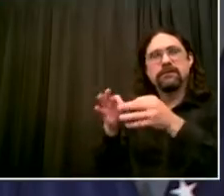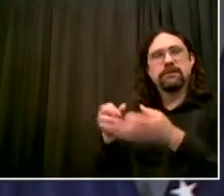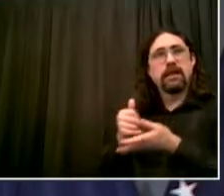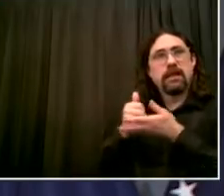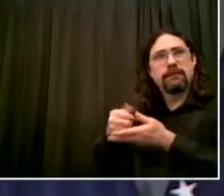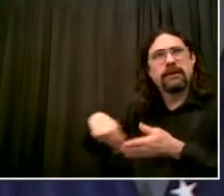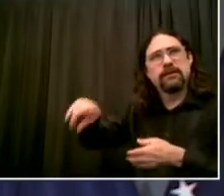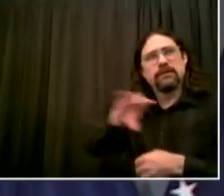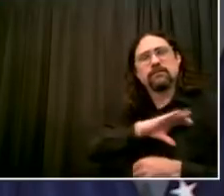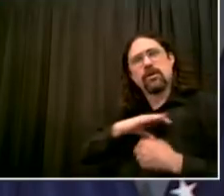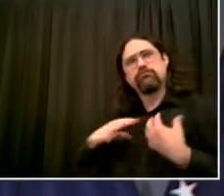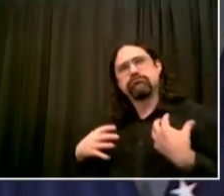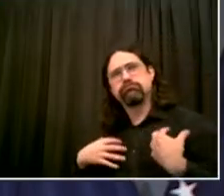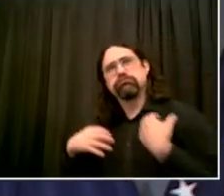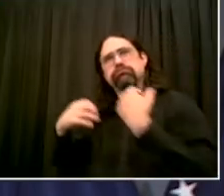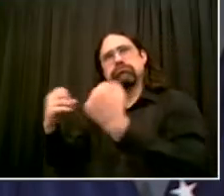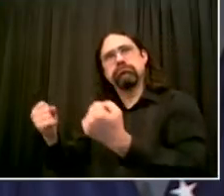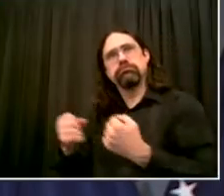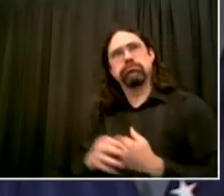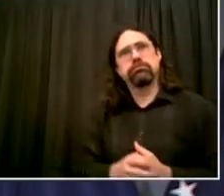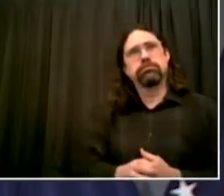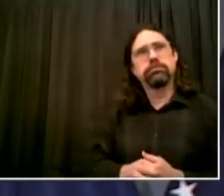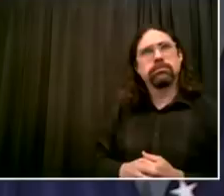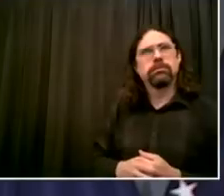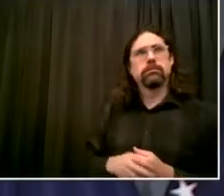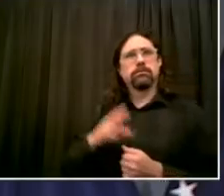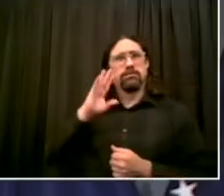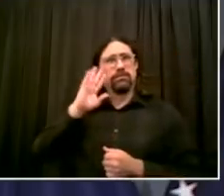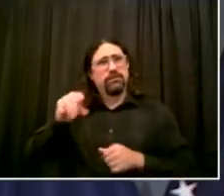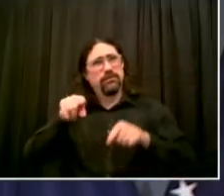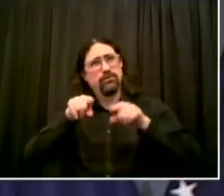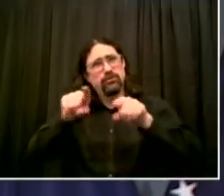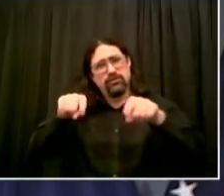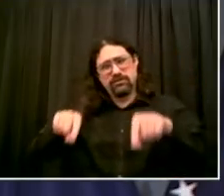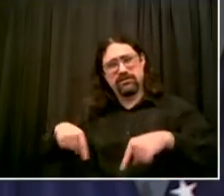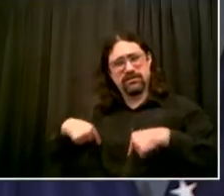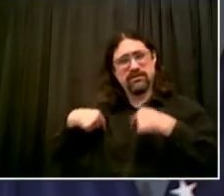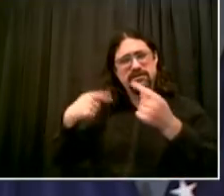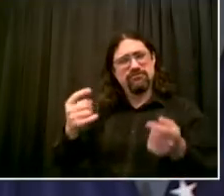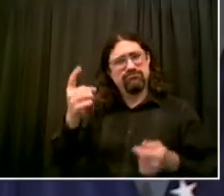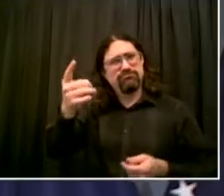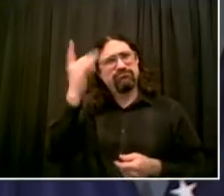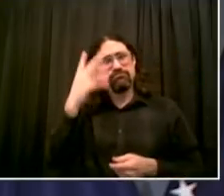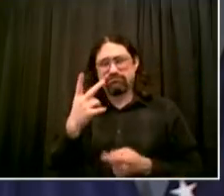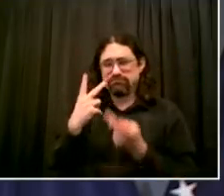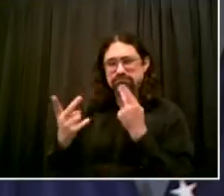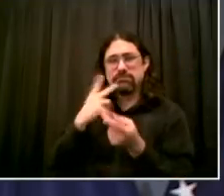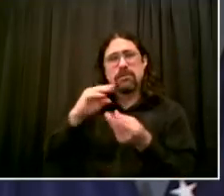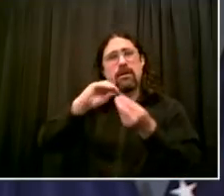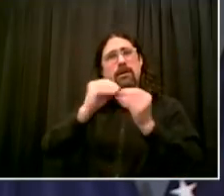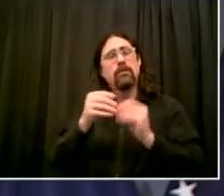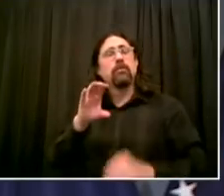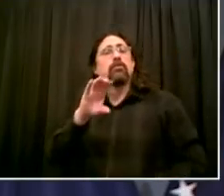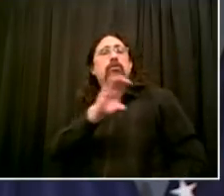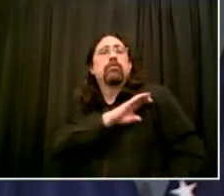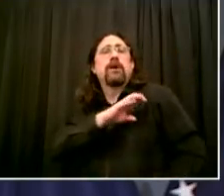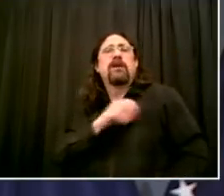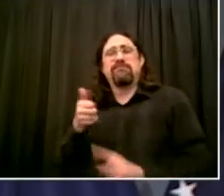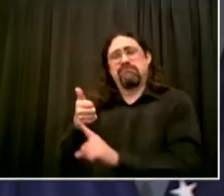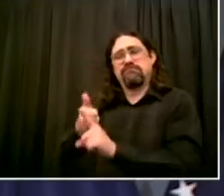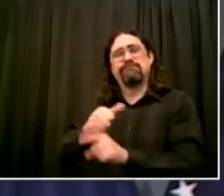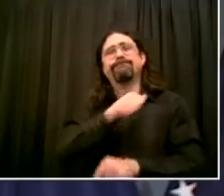the increase of incidents in all over the United States around domestic violence and all kinds of